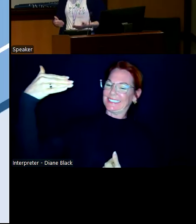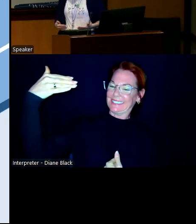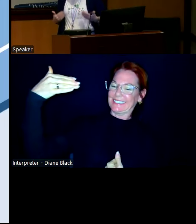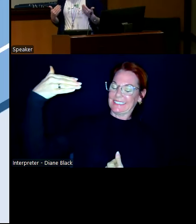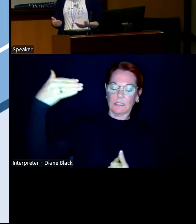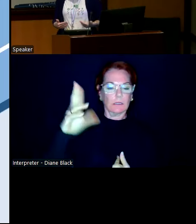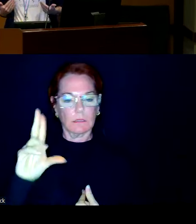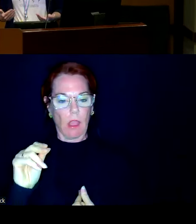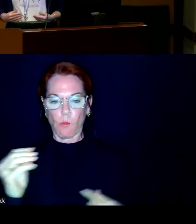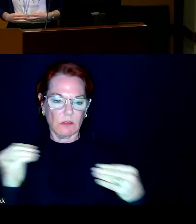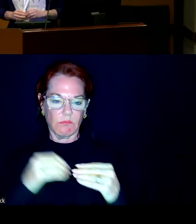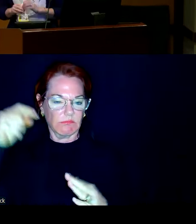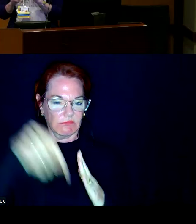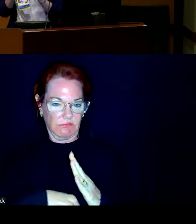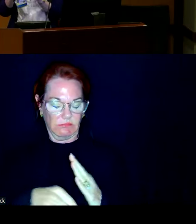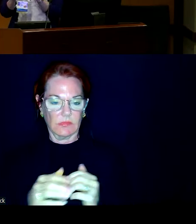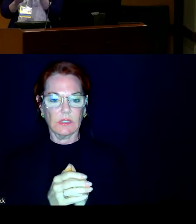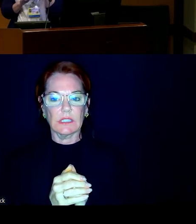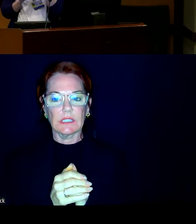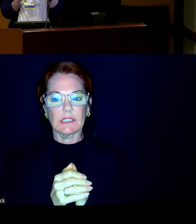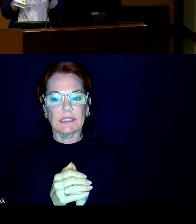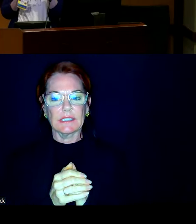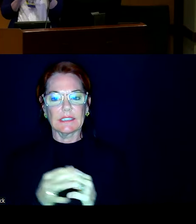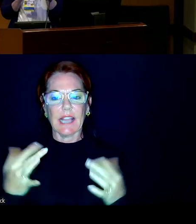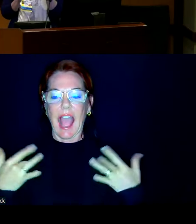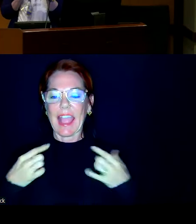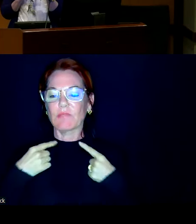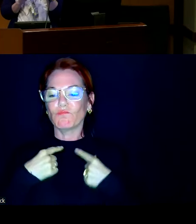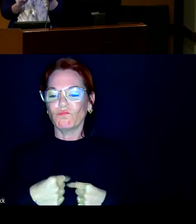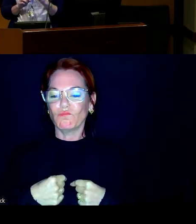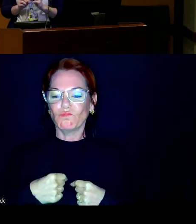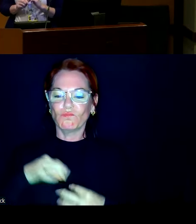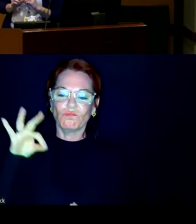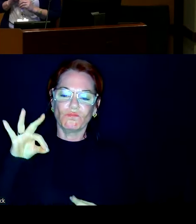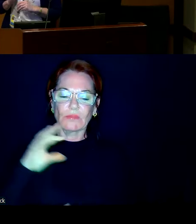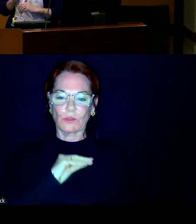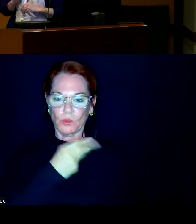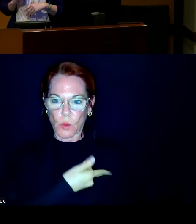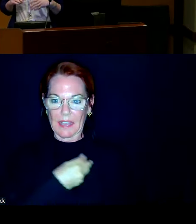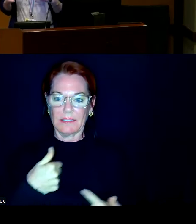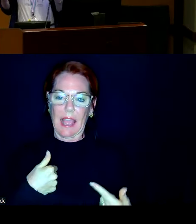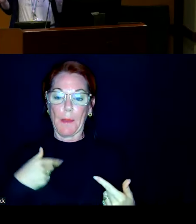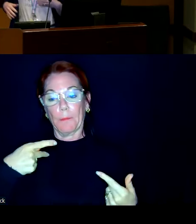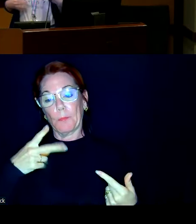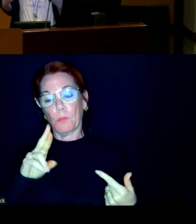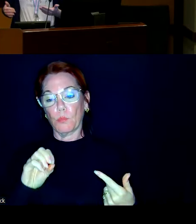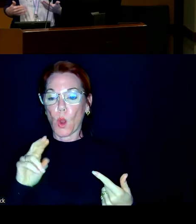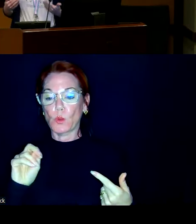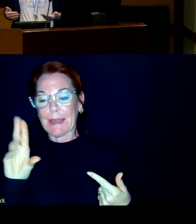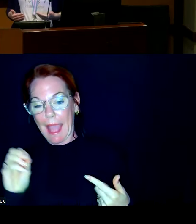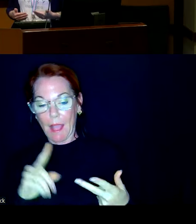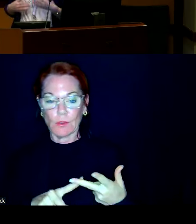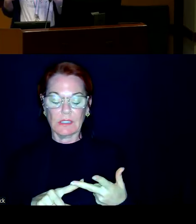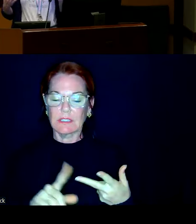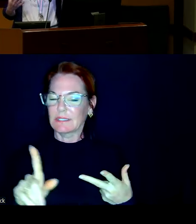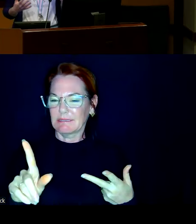it's what goes behind those symbols. So I am wearing my trans flag lanyard and I've got my pronouns and my allyship. But what this says